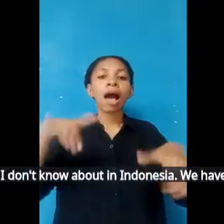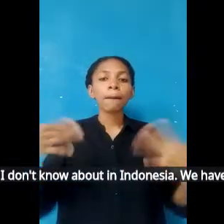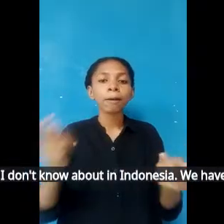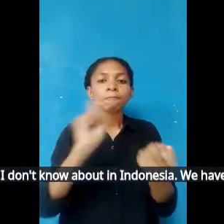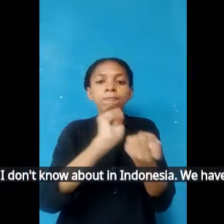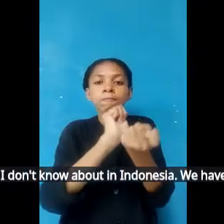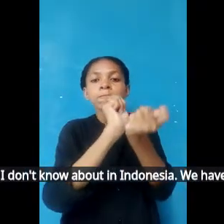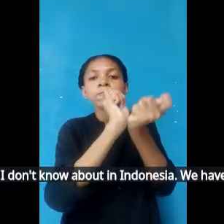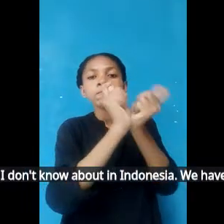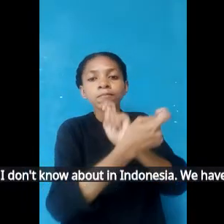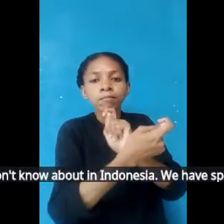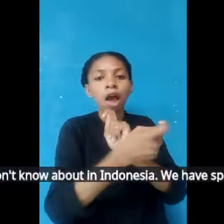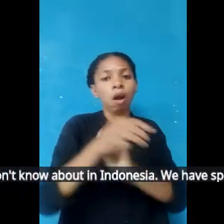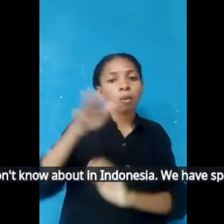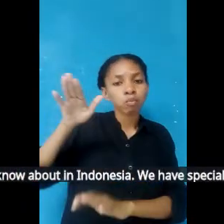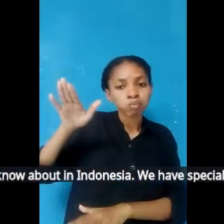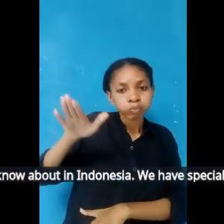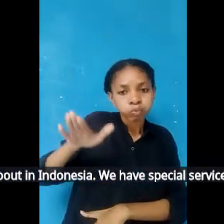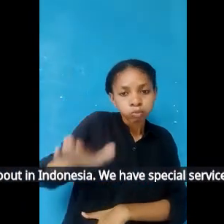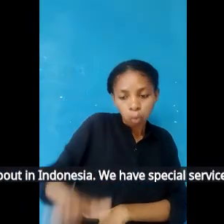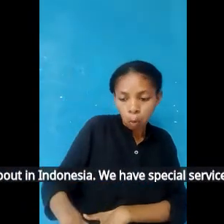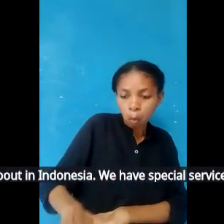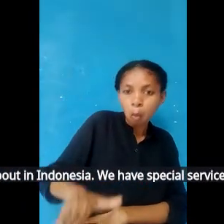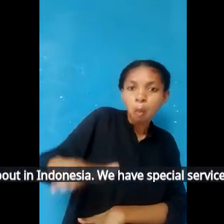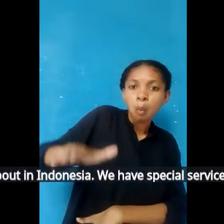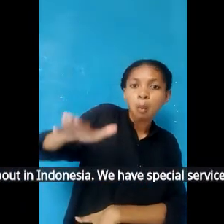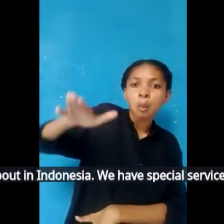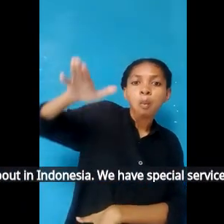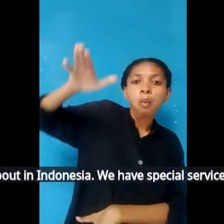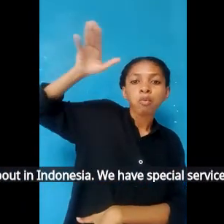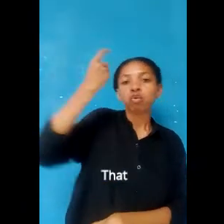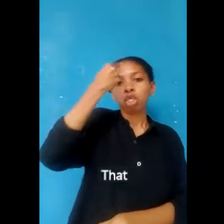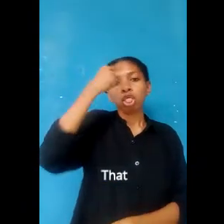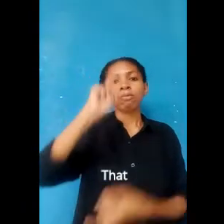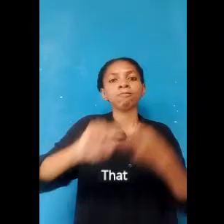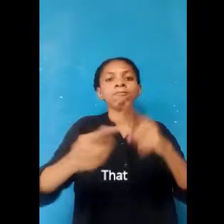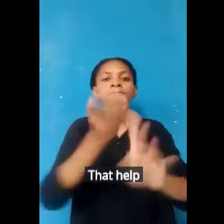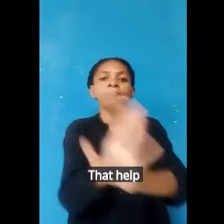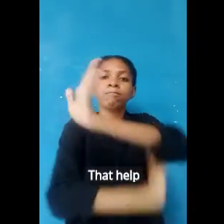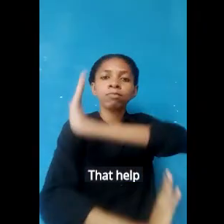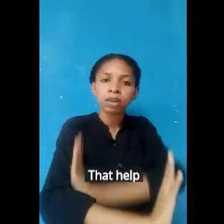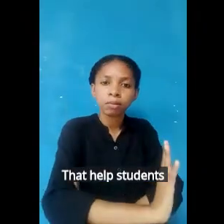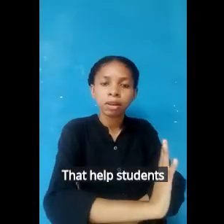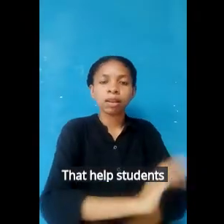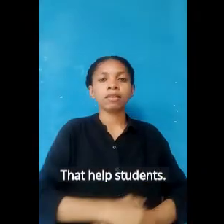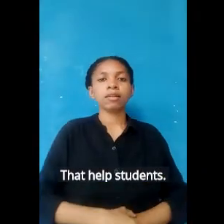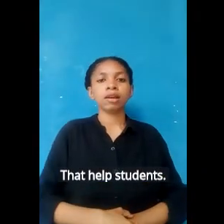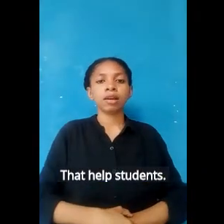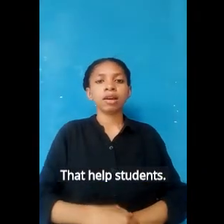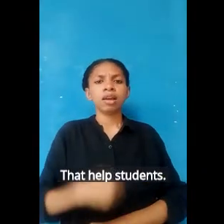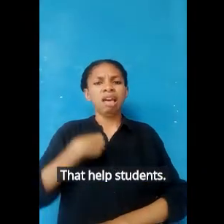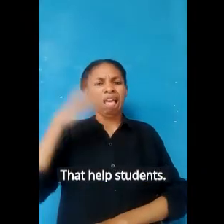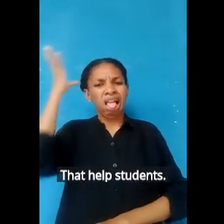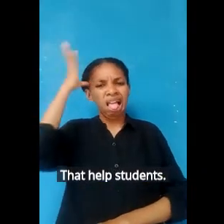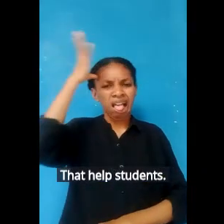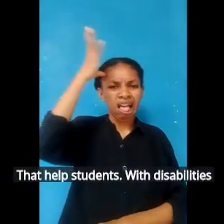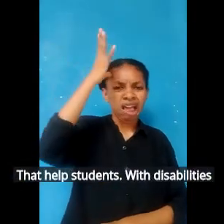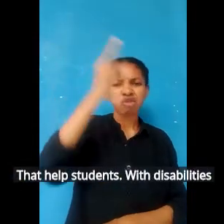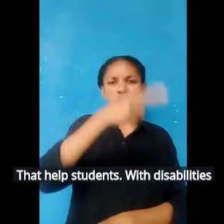special services in every state that help students with